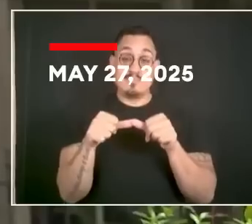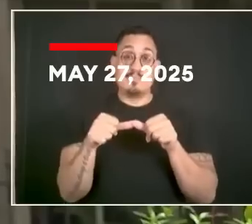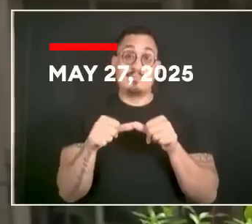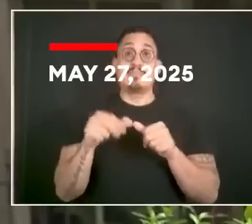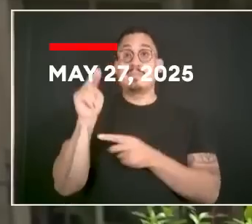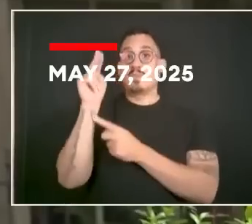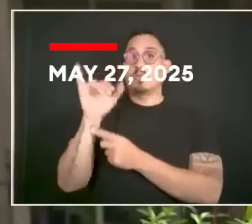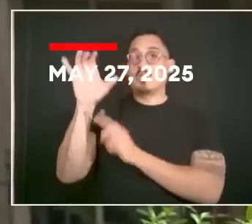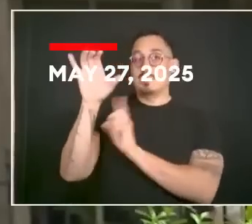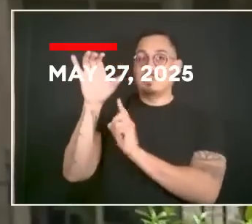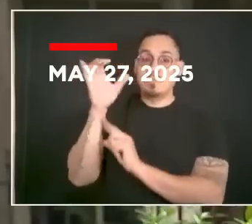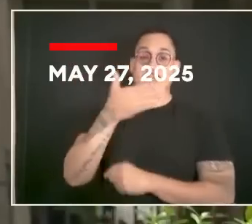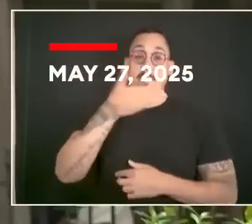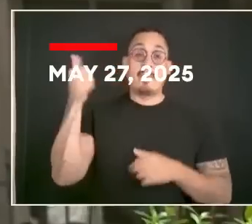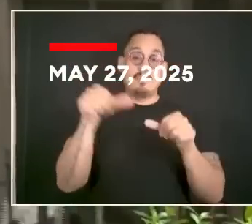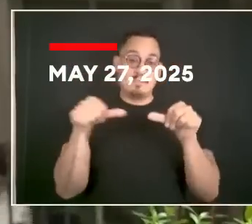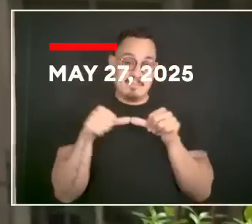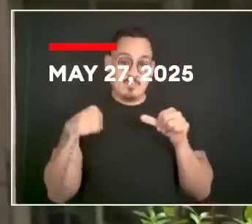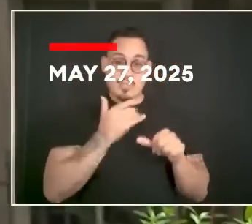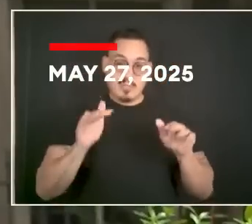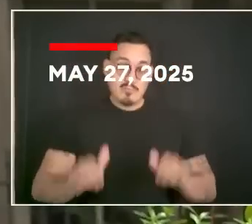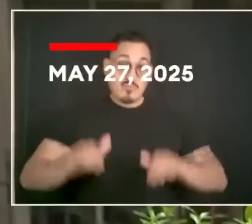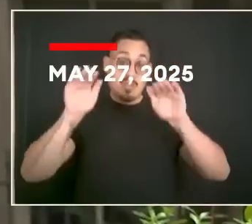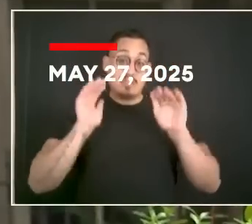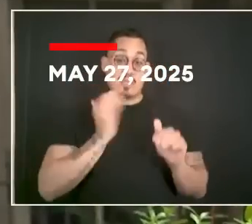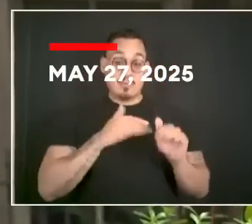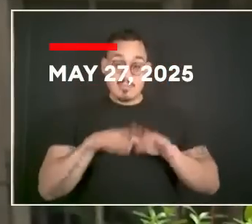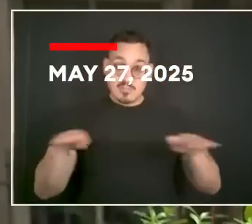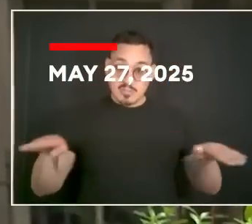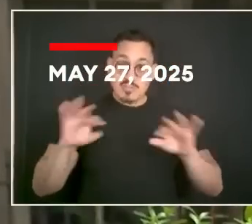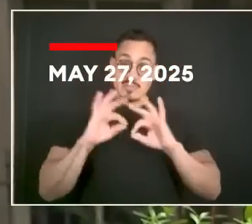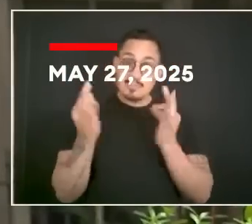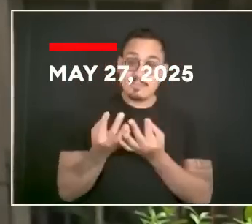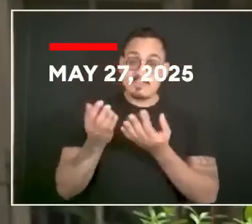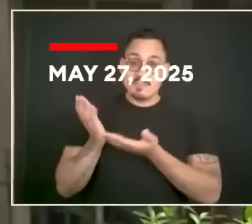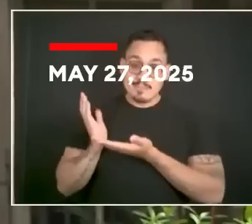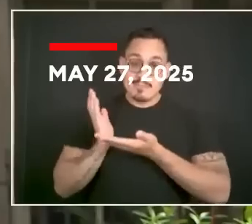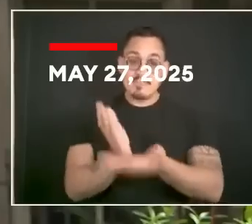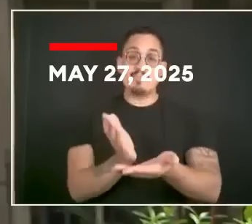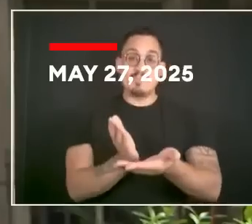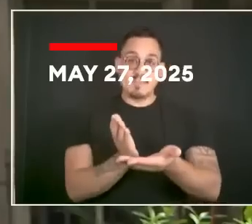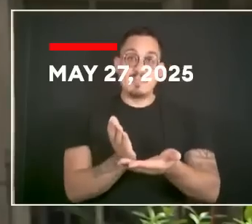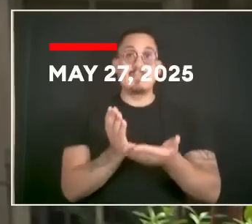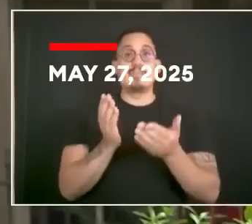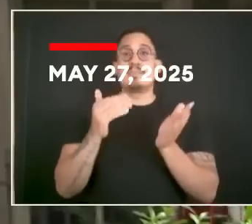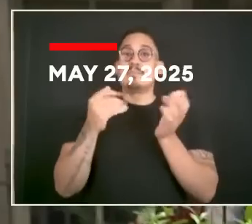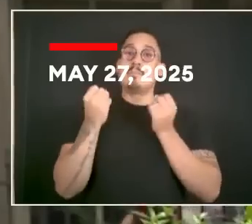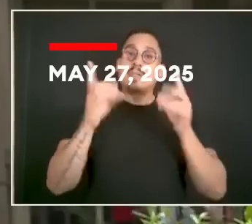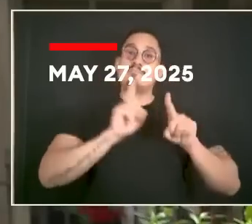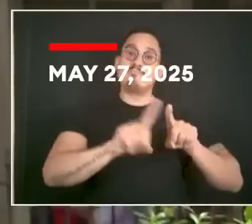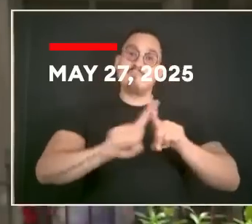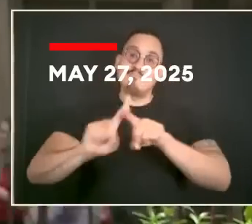best place where we can raise children and families and delivering in so many ways, from affordable housing